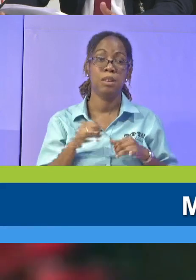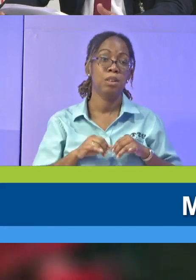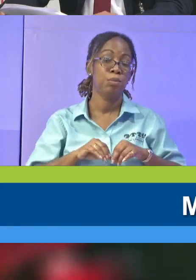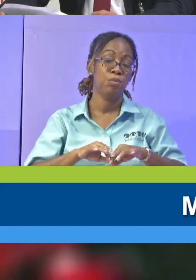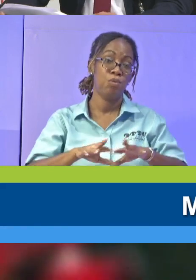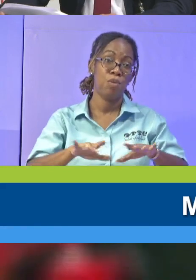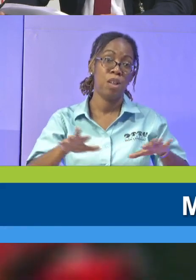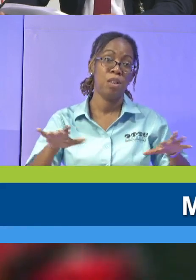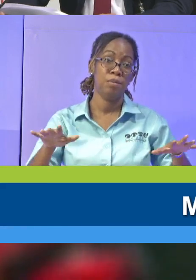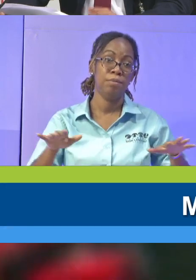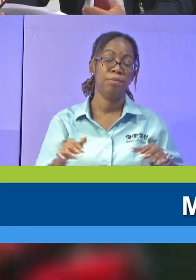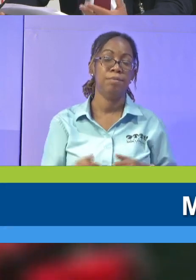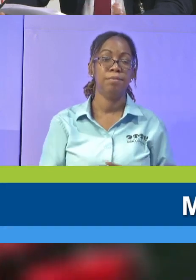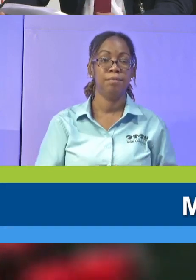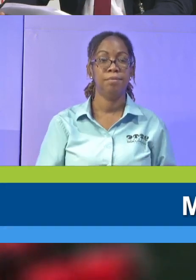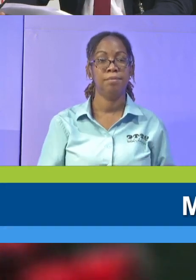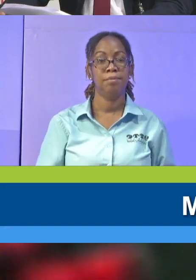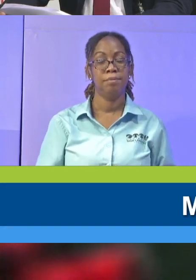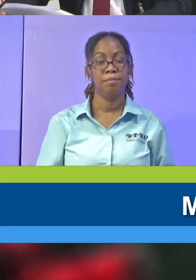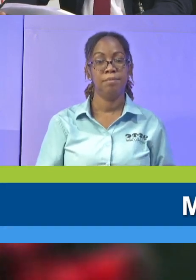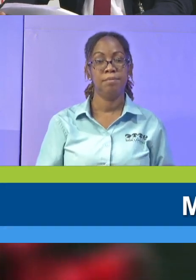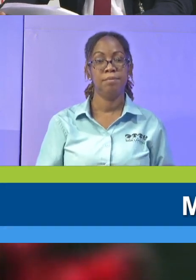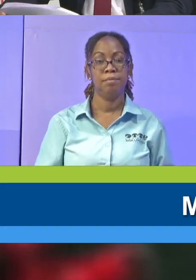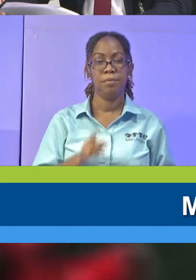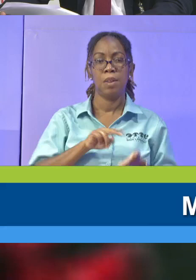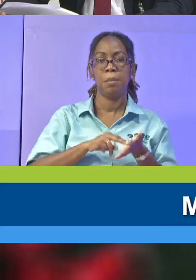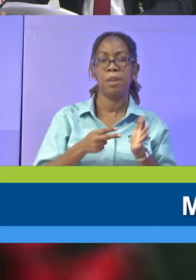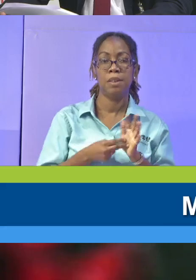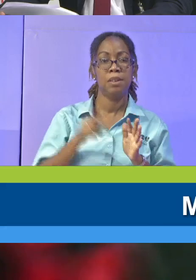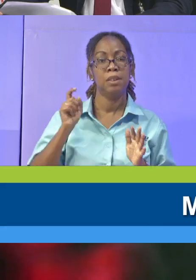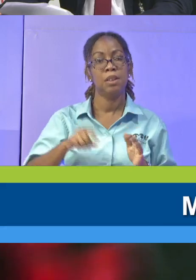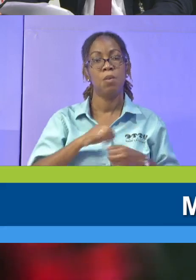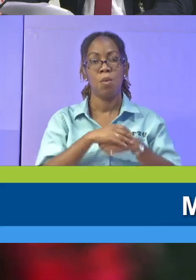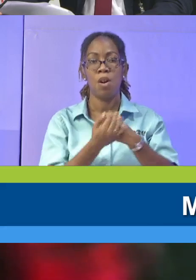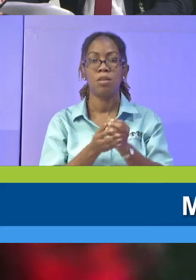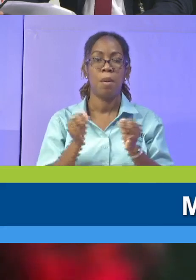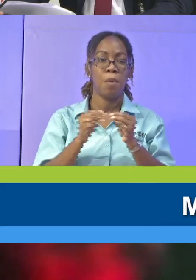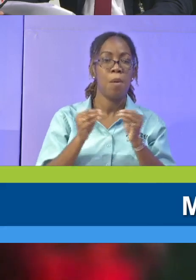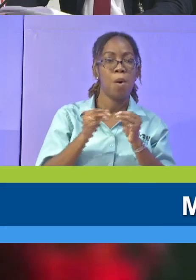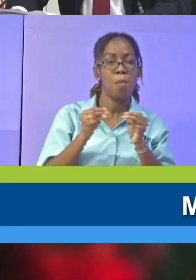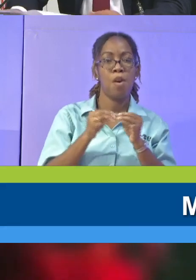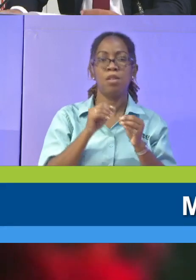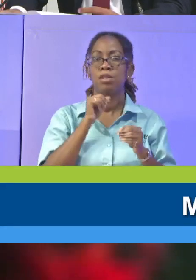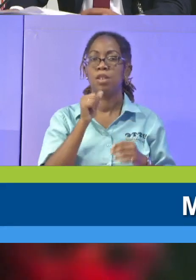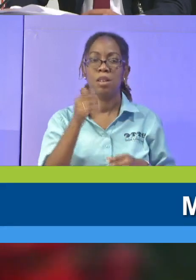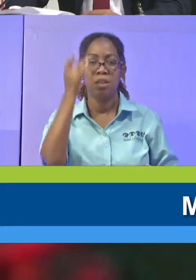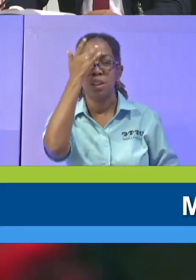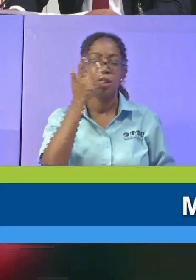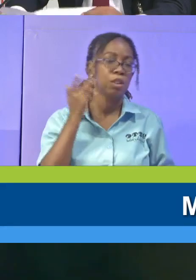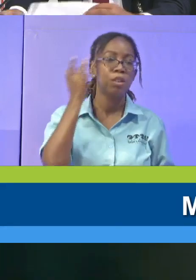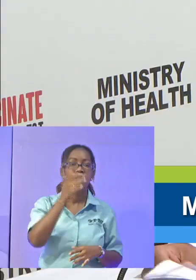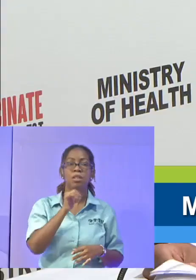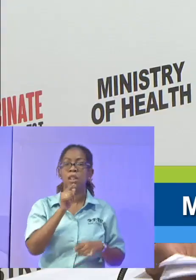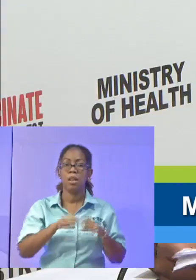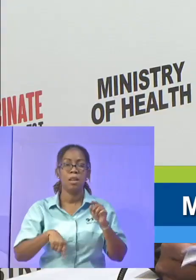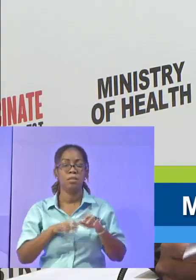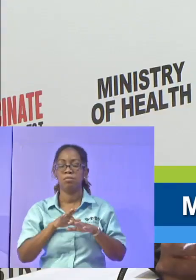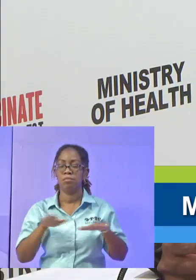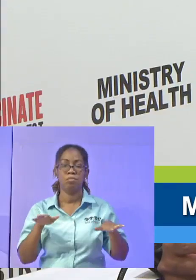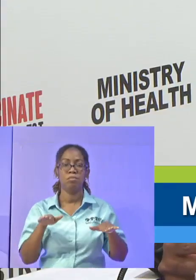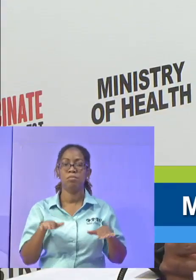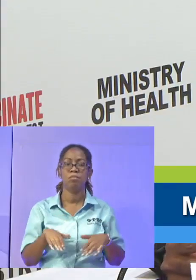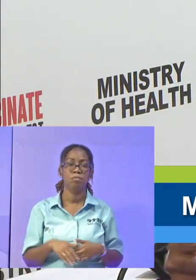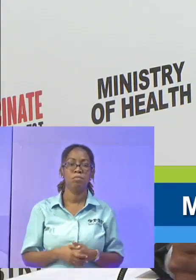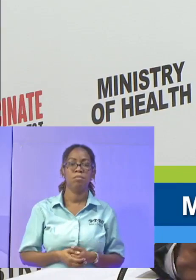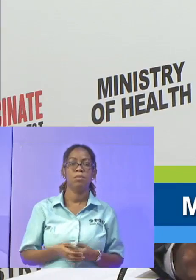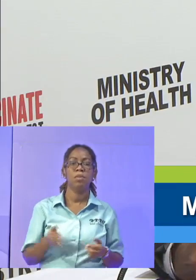is inanimate objects, and it requires you to wash your hands more often, certainly not touching your face and your mouth. So, Mr. Alexander, that's my